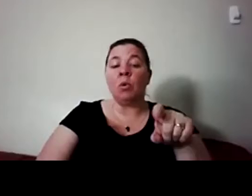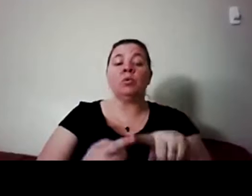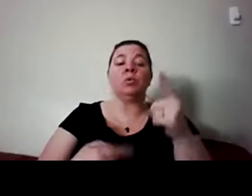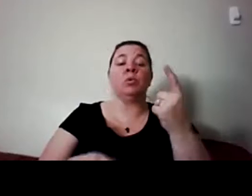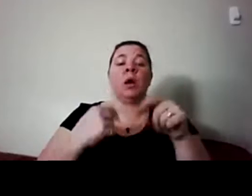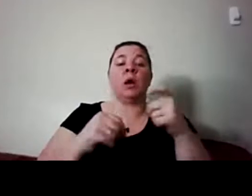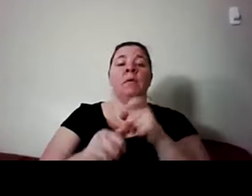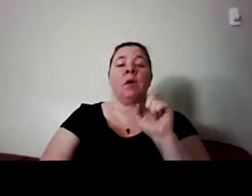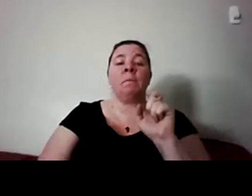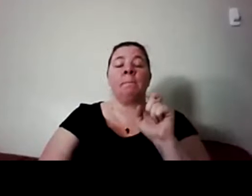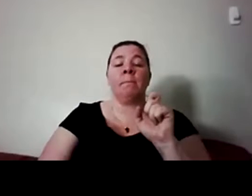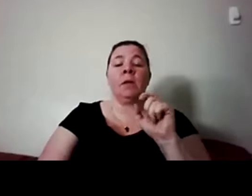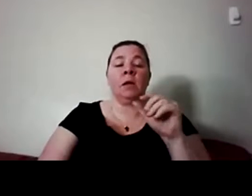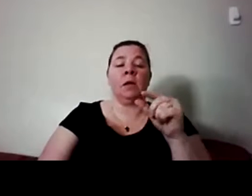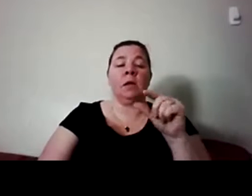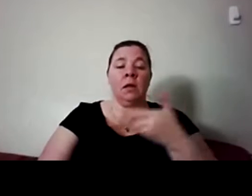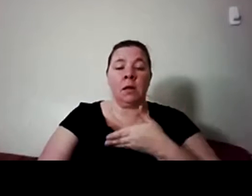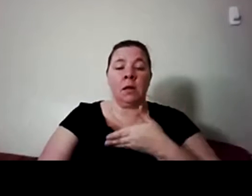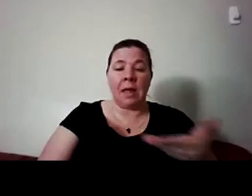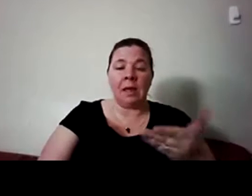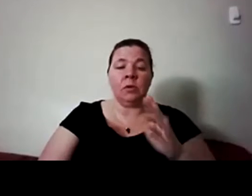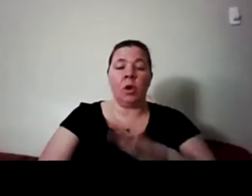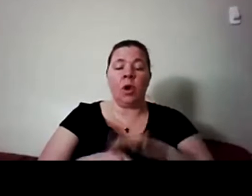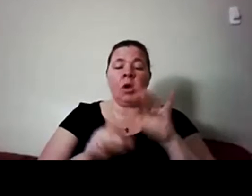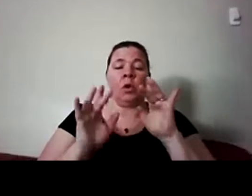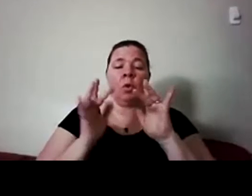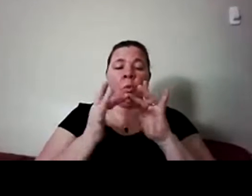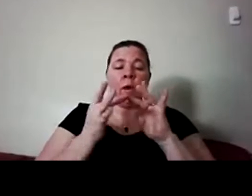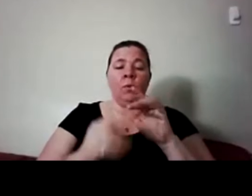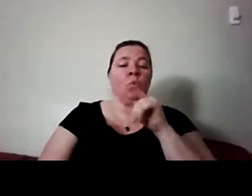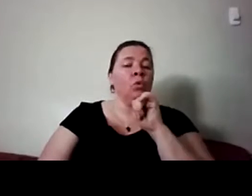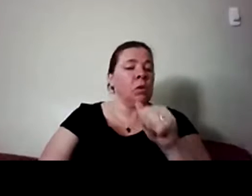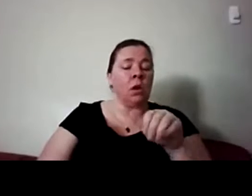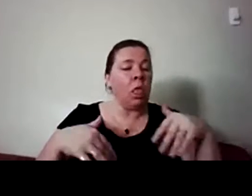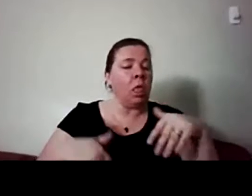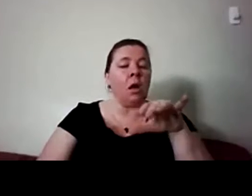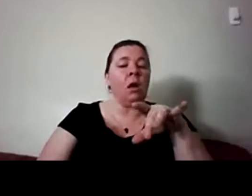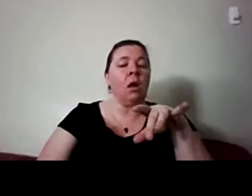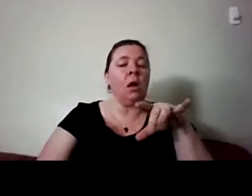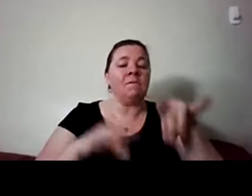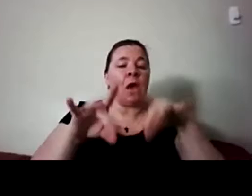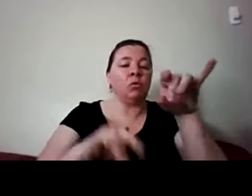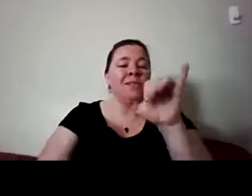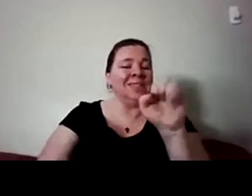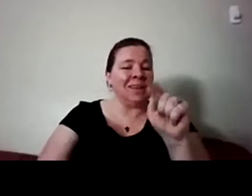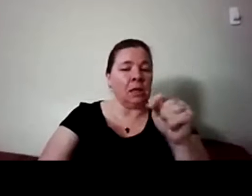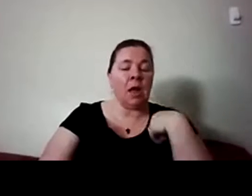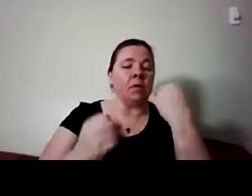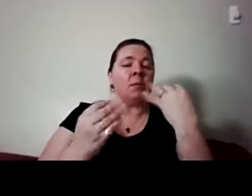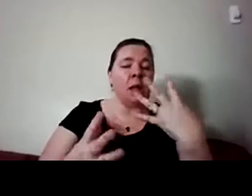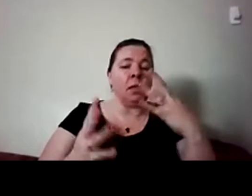the guests on this webinar who are not founders yet, because we do have several meetings already for